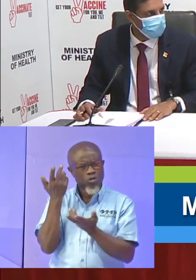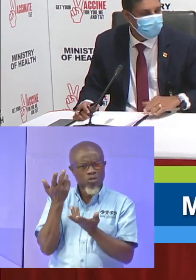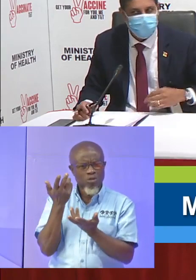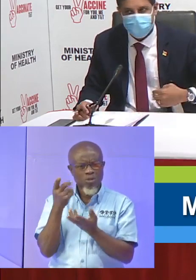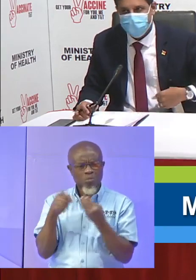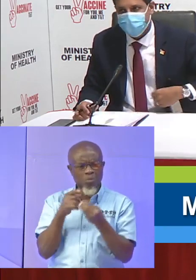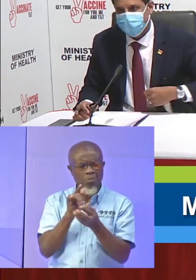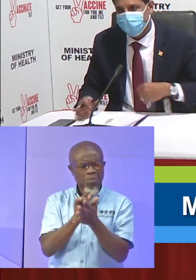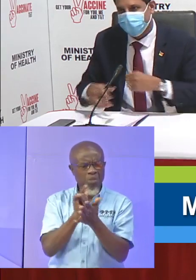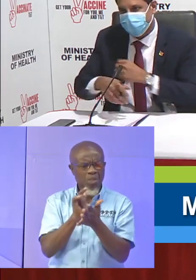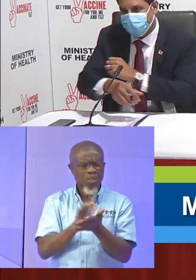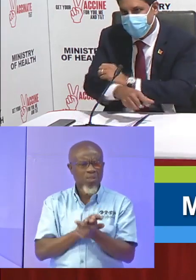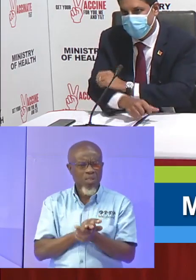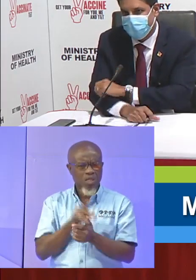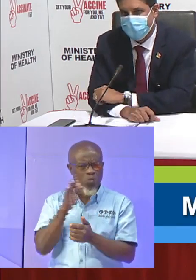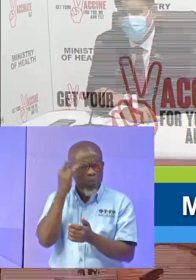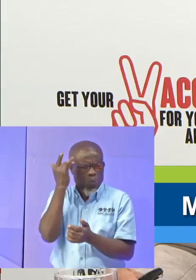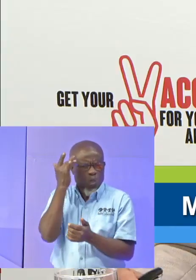Thank you. So,